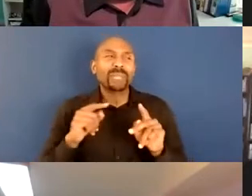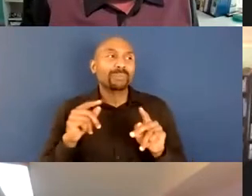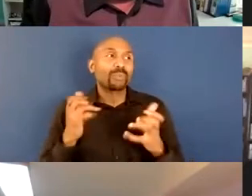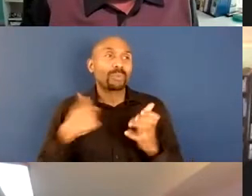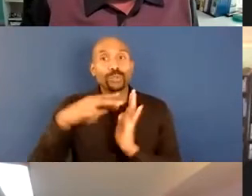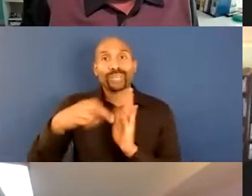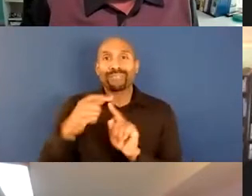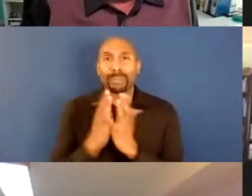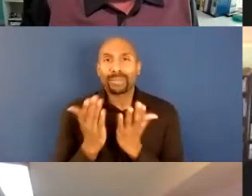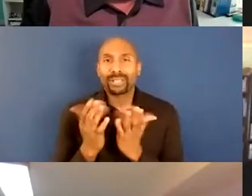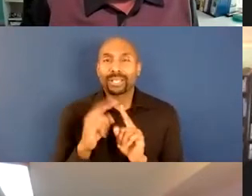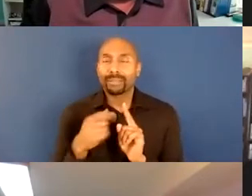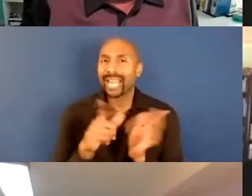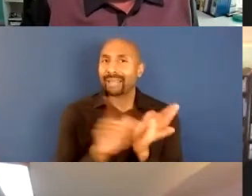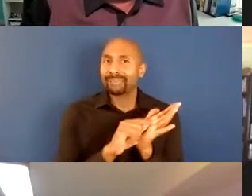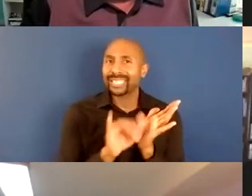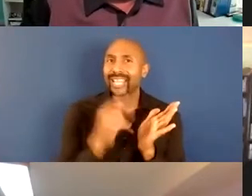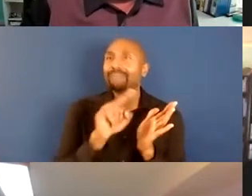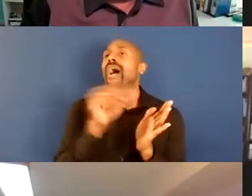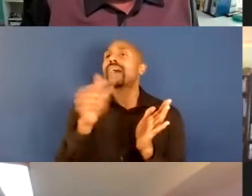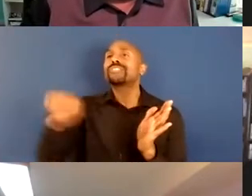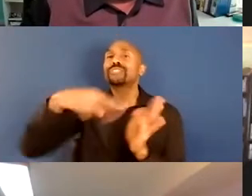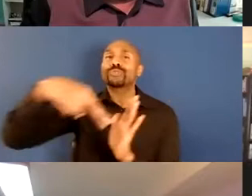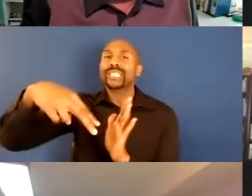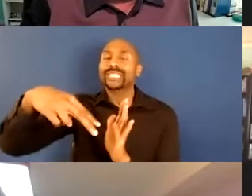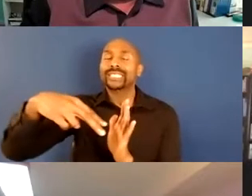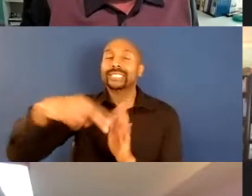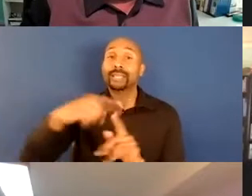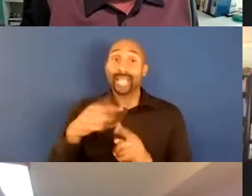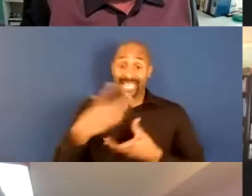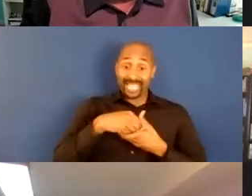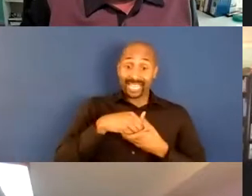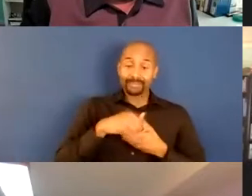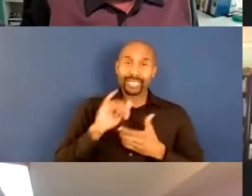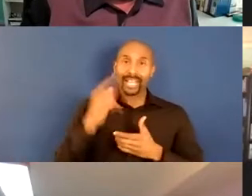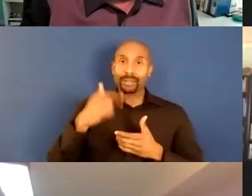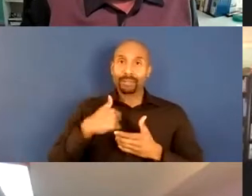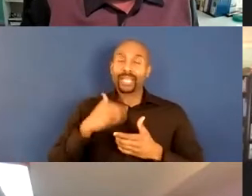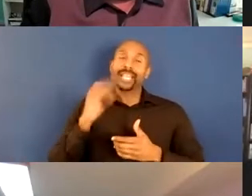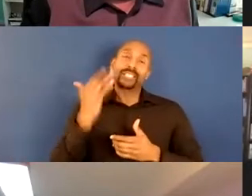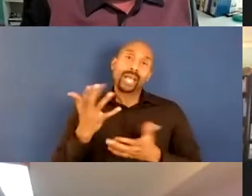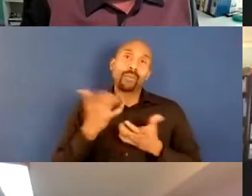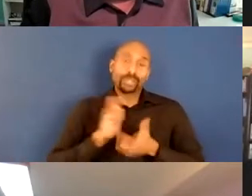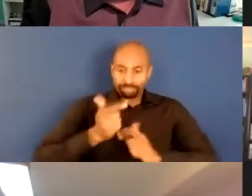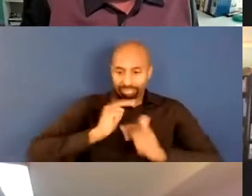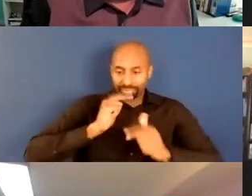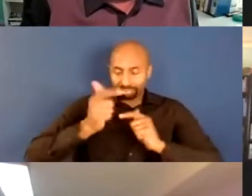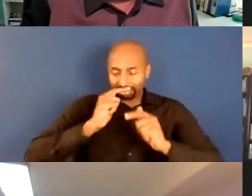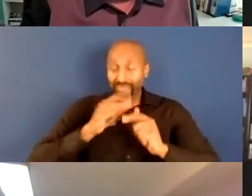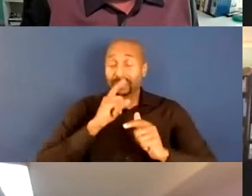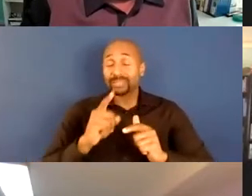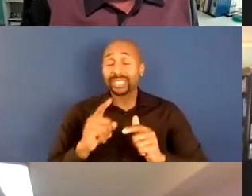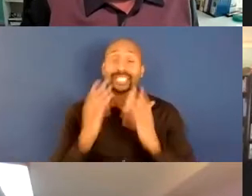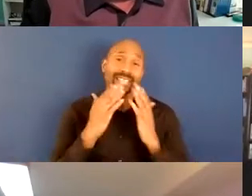it, right? Like, that's the stable part, but this engagement for me is why I do the talks at all. So first of all, please know how grateful I am for